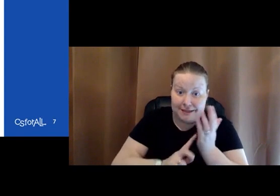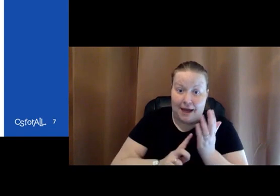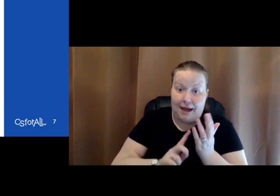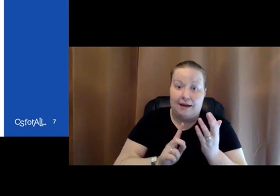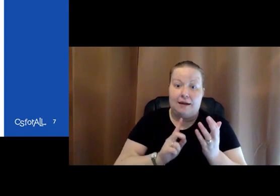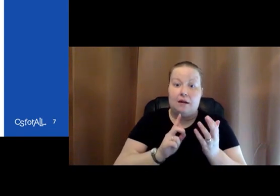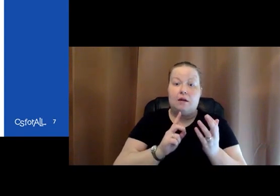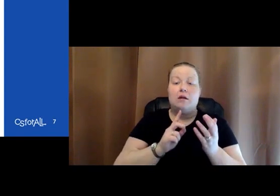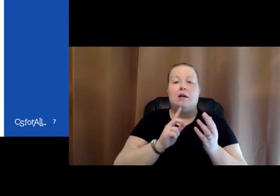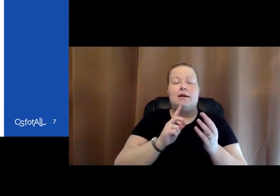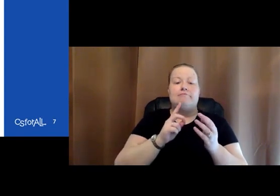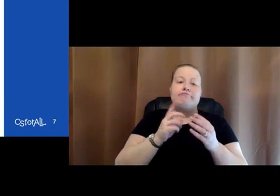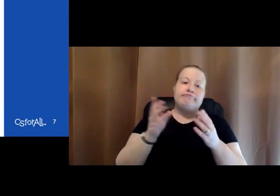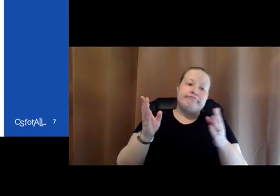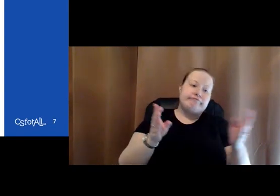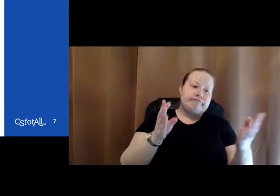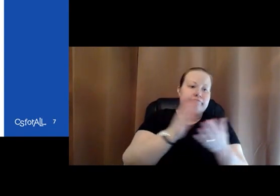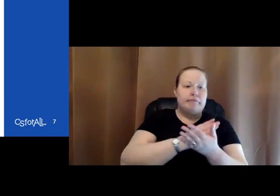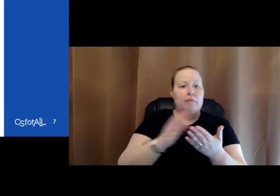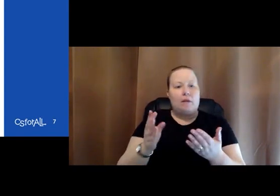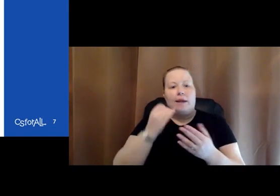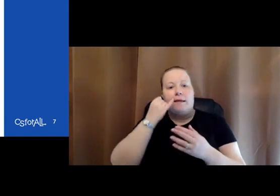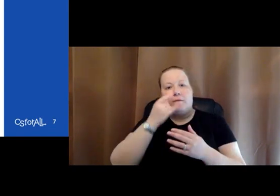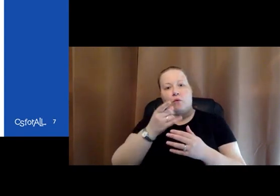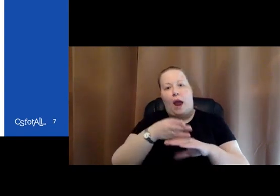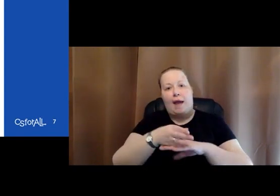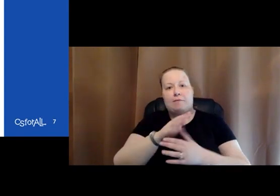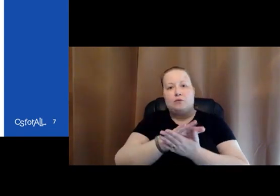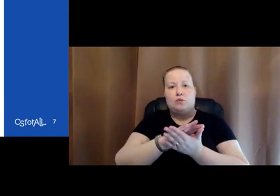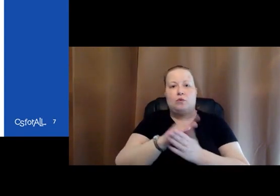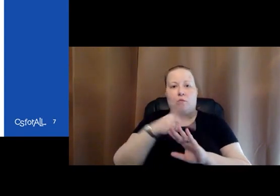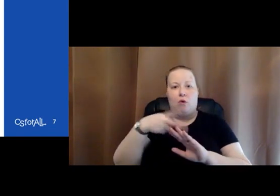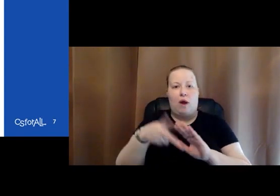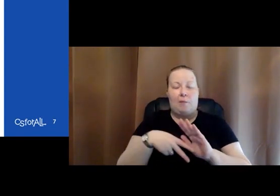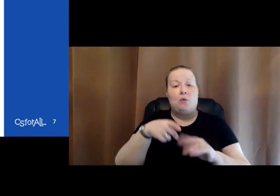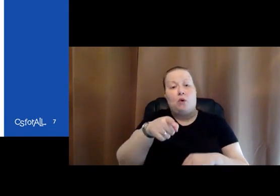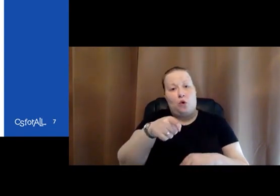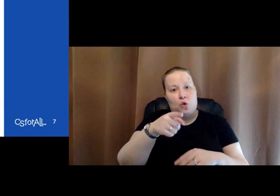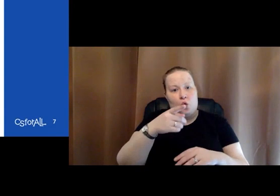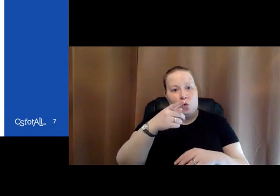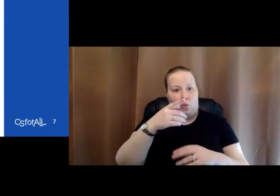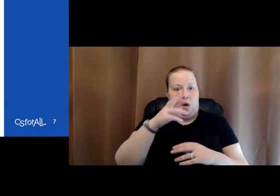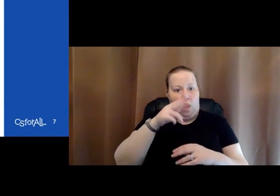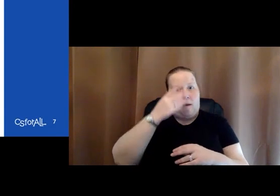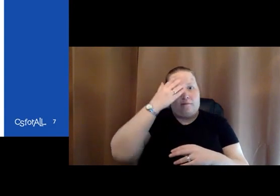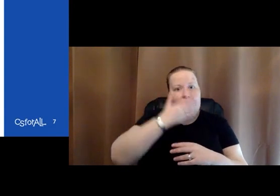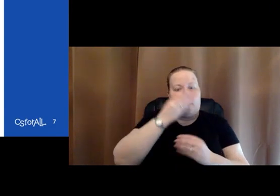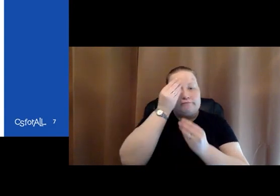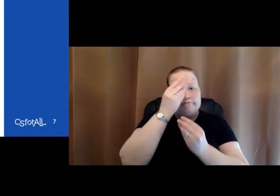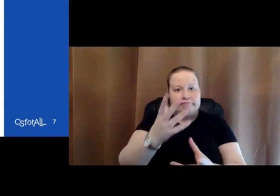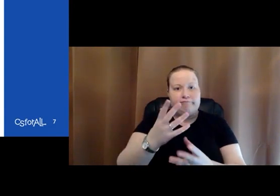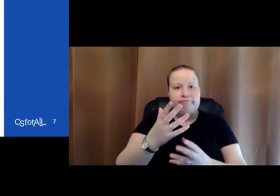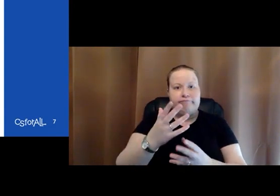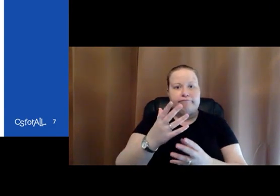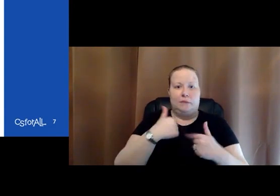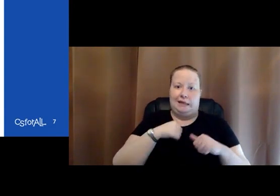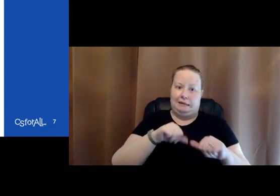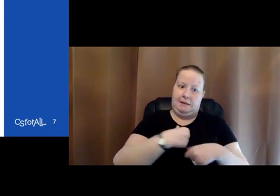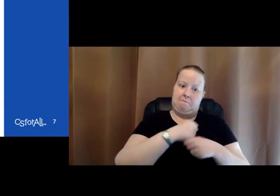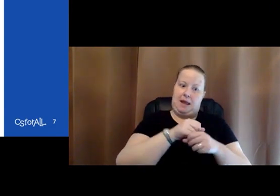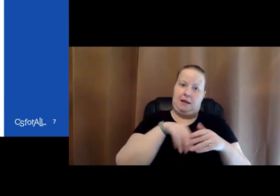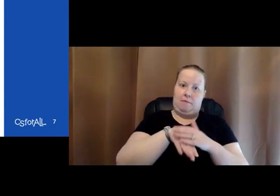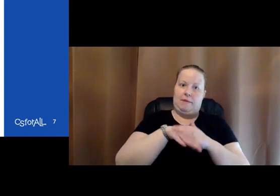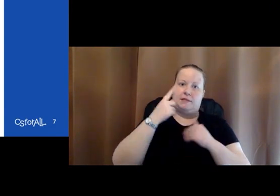From that to, you know, if you're an after-school program, are you upfront letting families know that you can make accommodations for students with